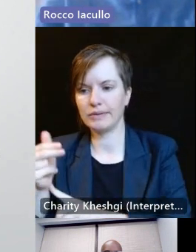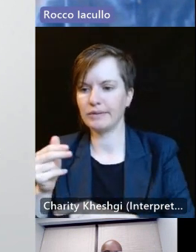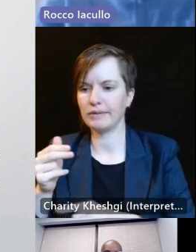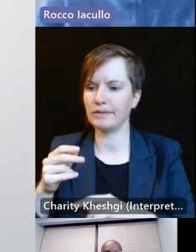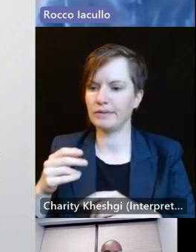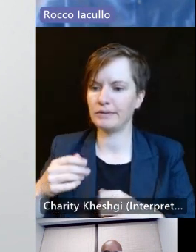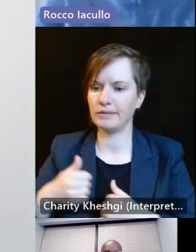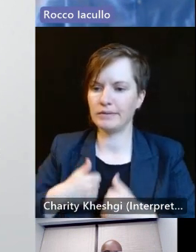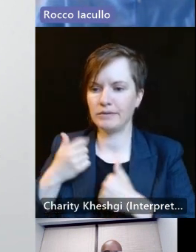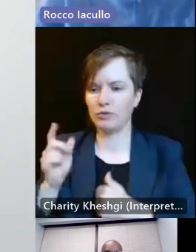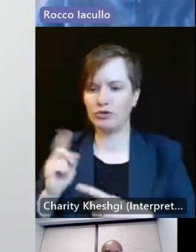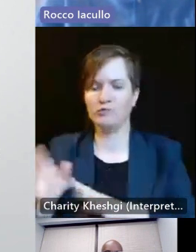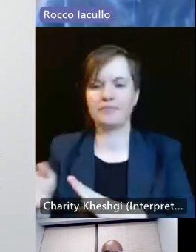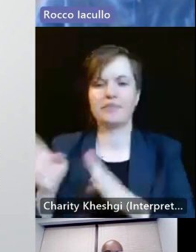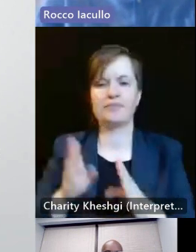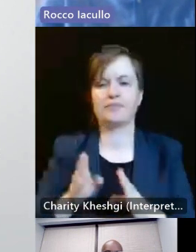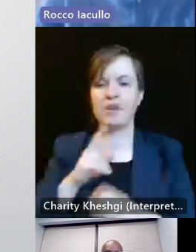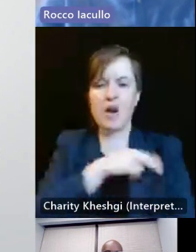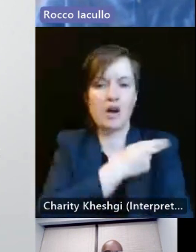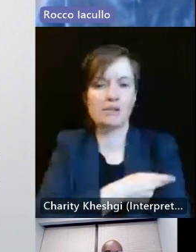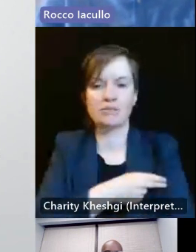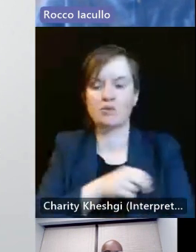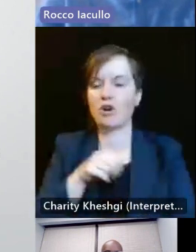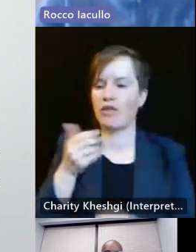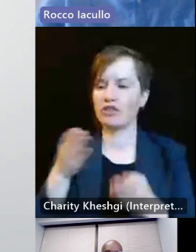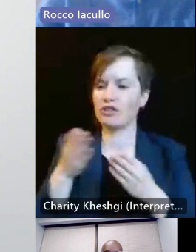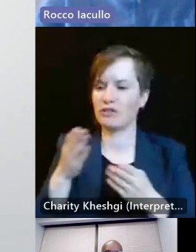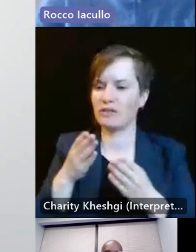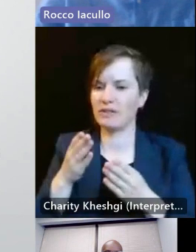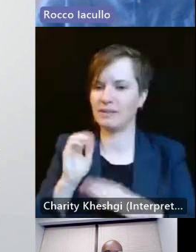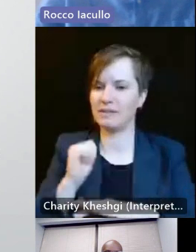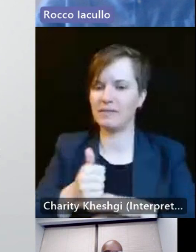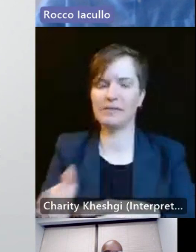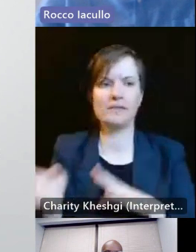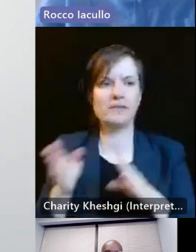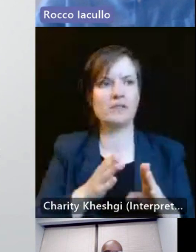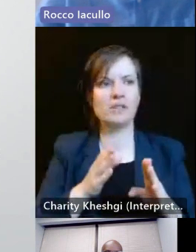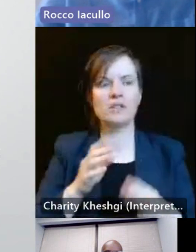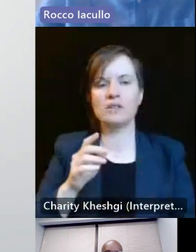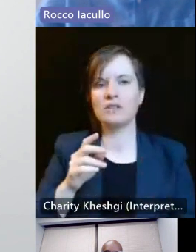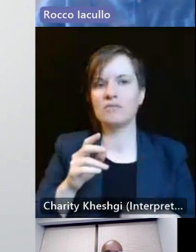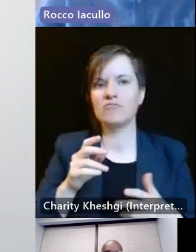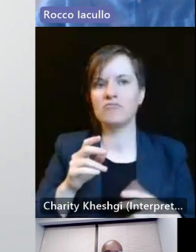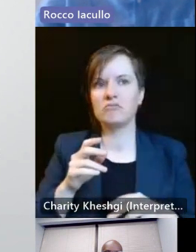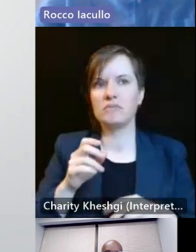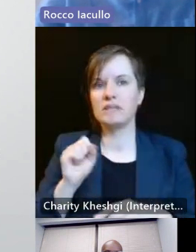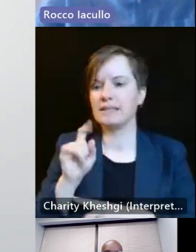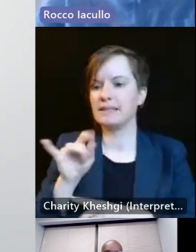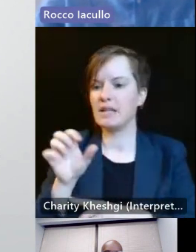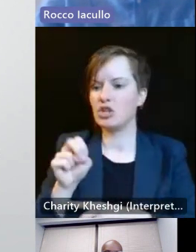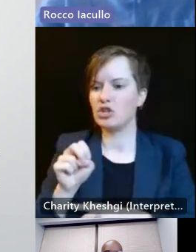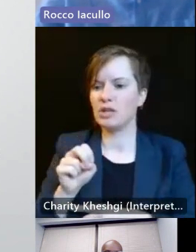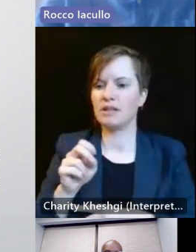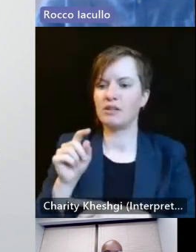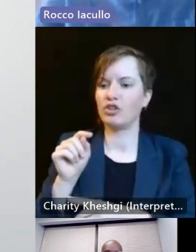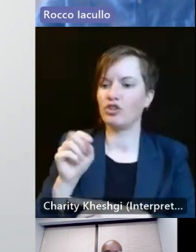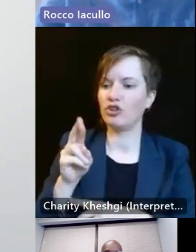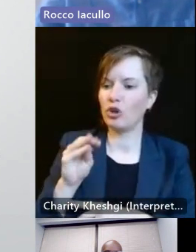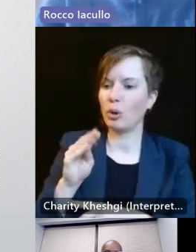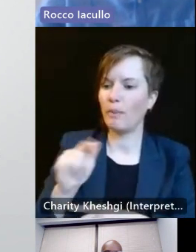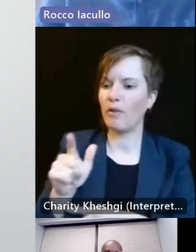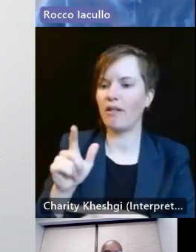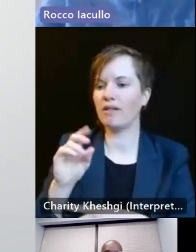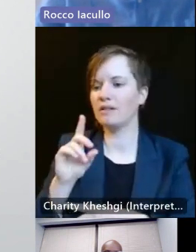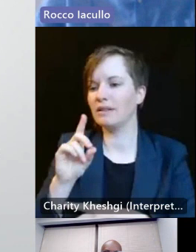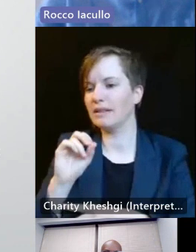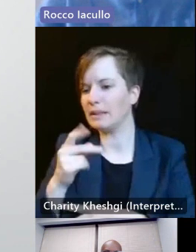service establishment, terminal, depot, or other station used for specified public